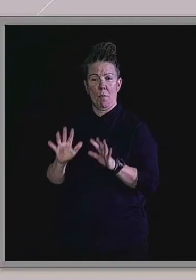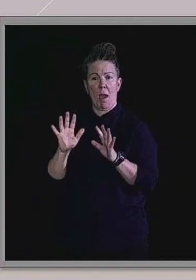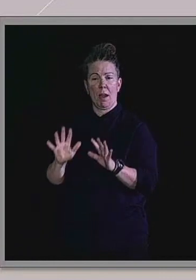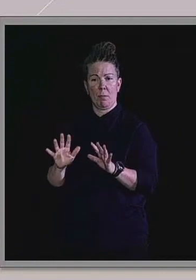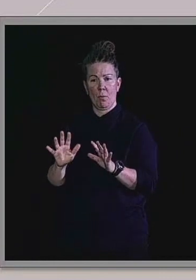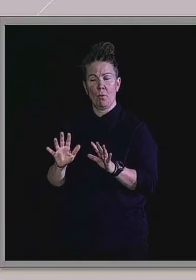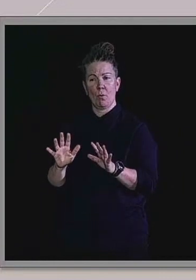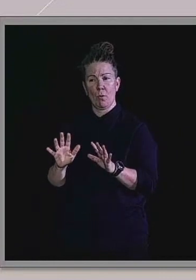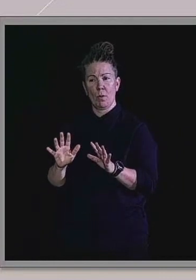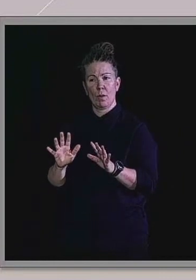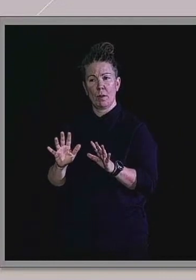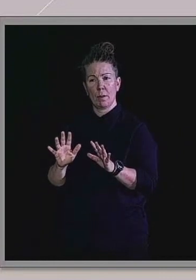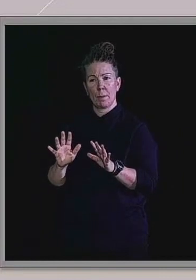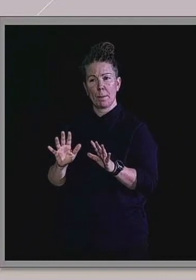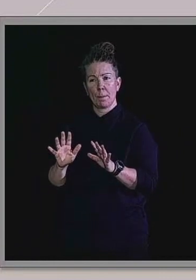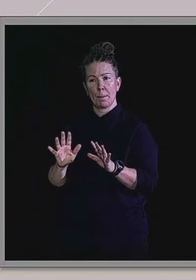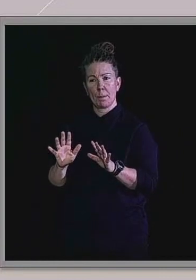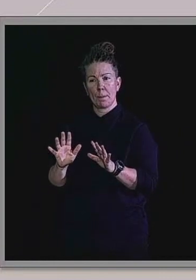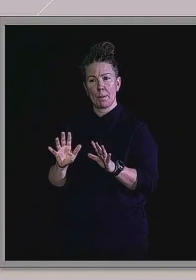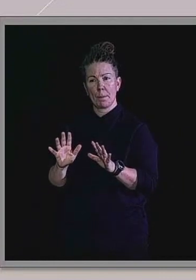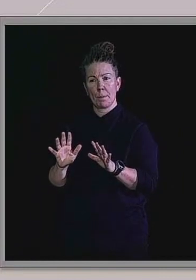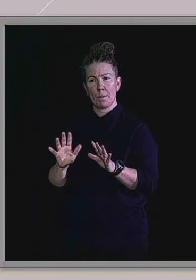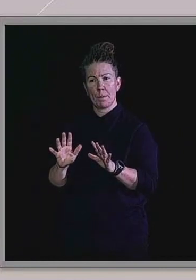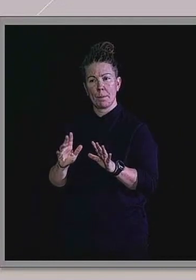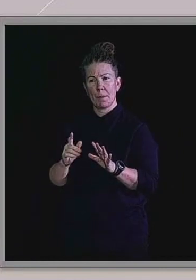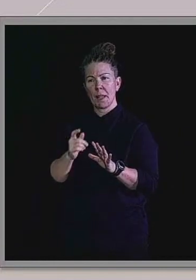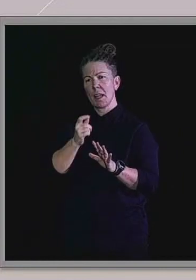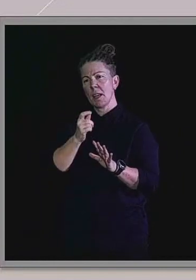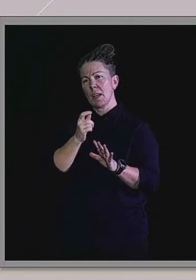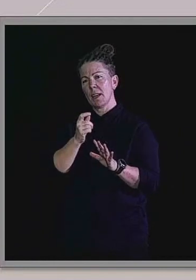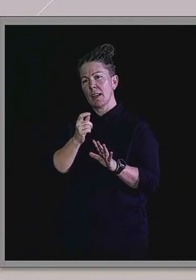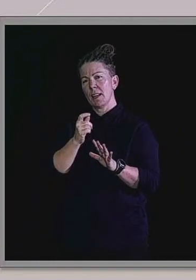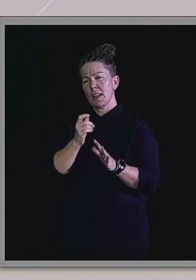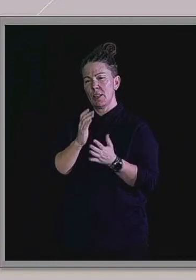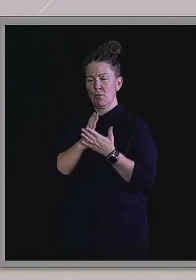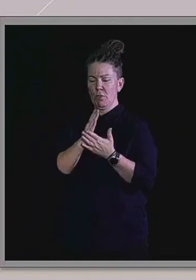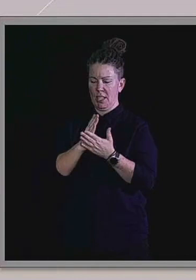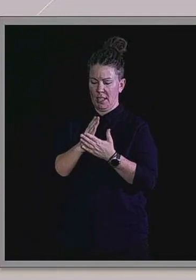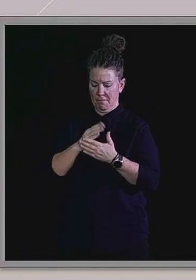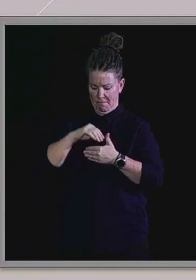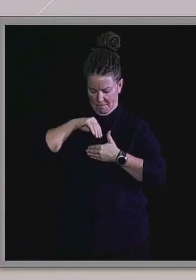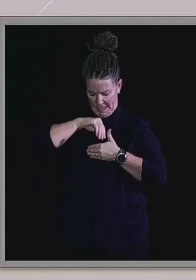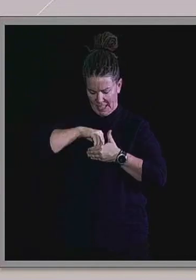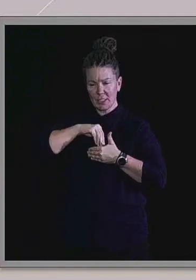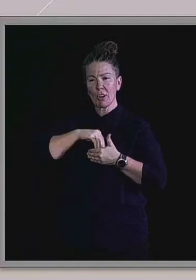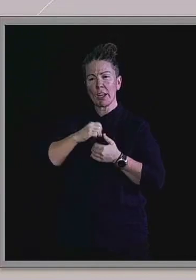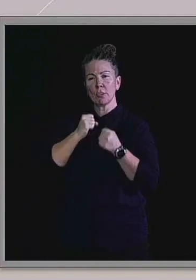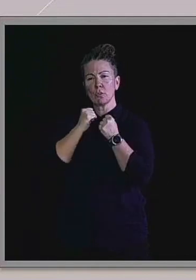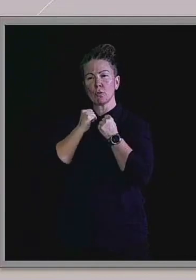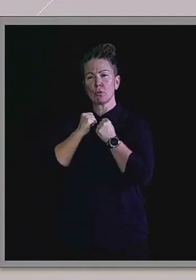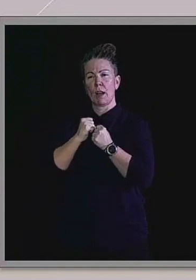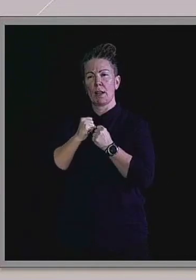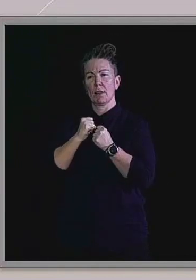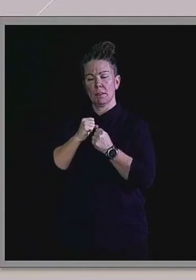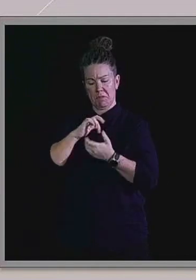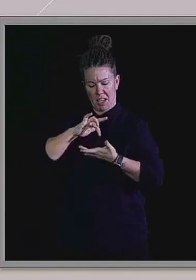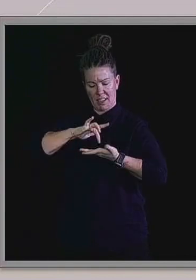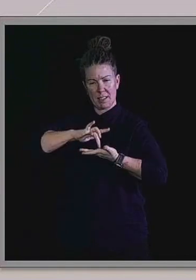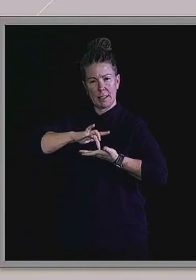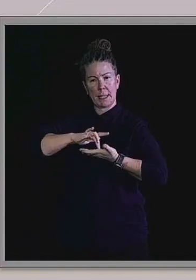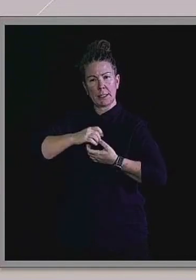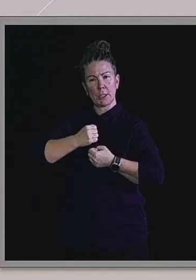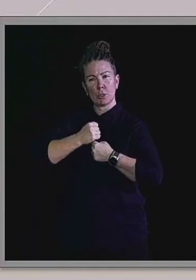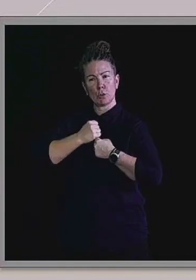and the kind of ability to stay centred and strong in your culture because of your community. So there's